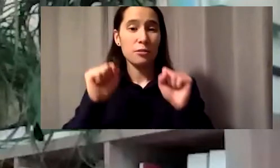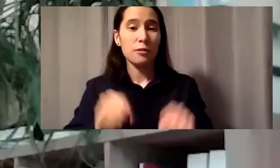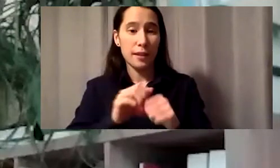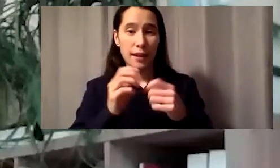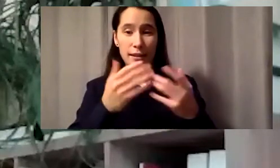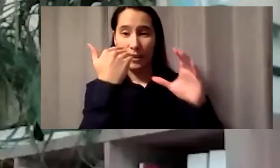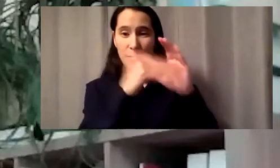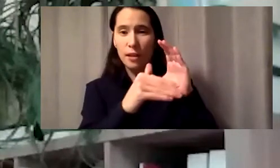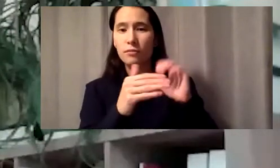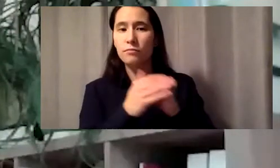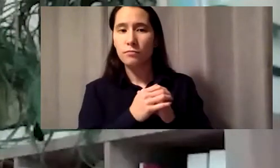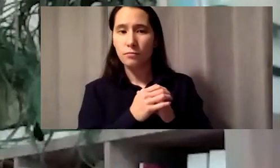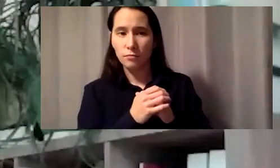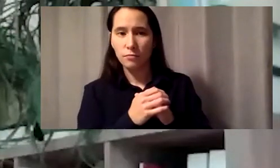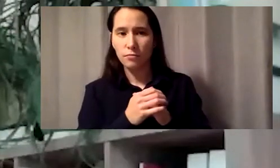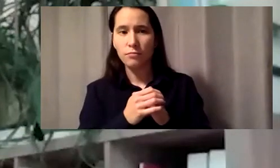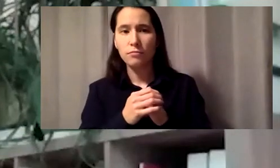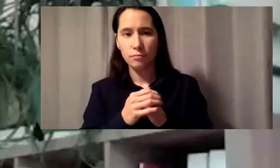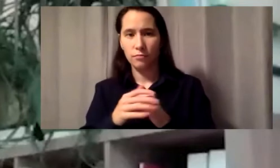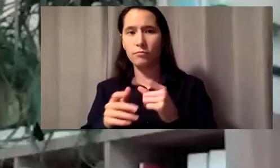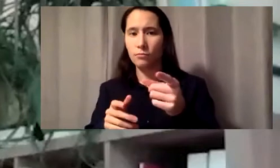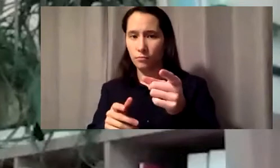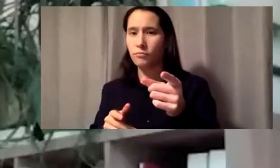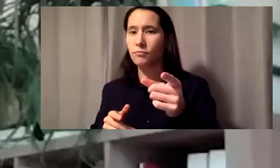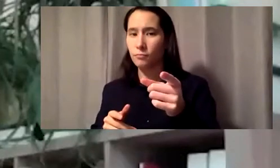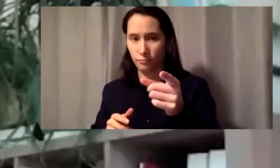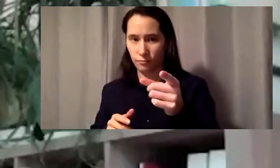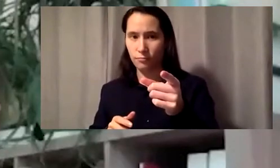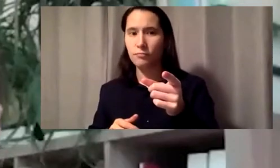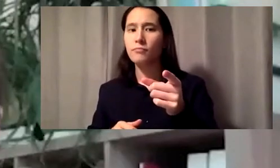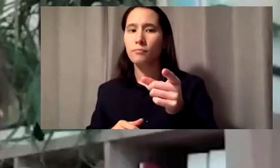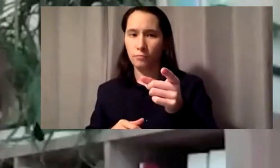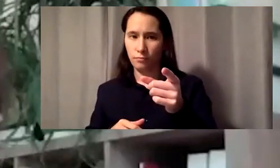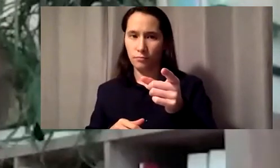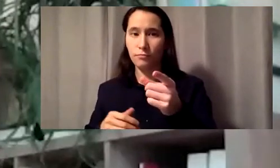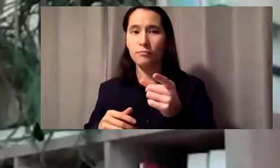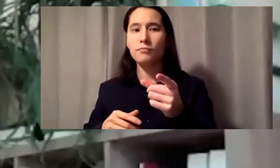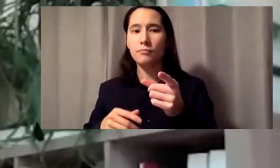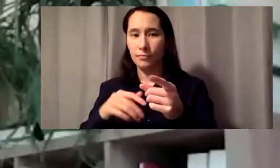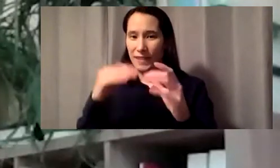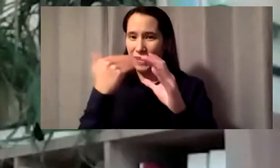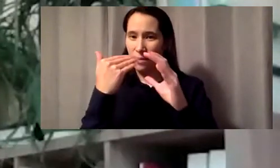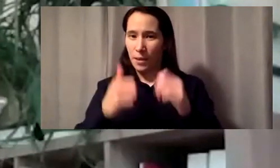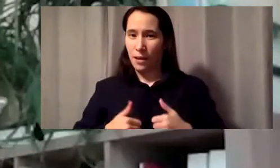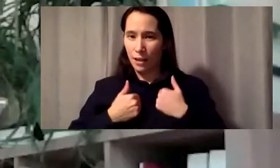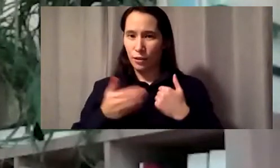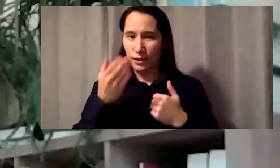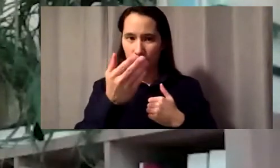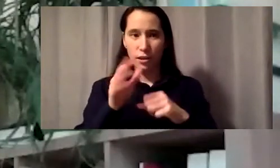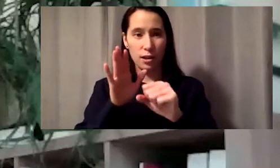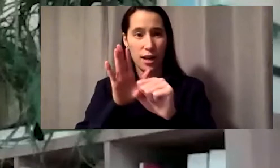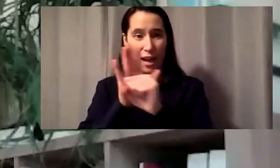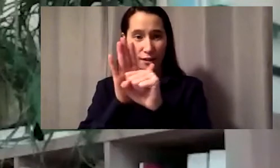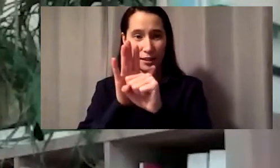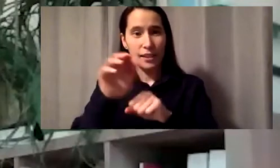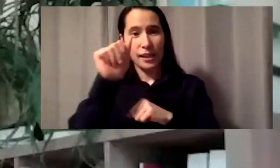advocacy@alzheimerbc.org to continue this conversation, and perhaps your questions can go through there. I wanted